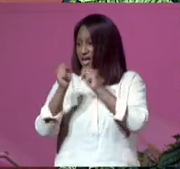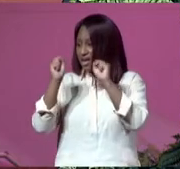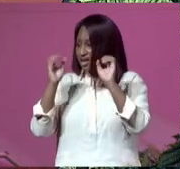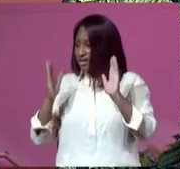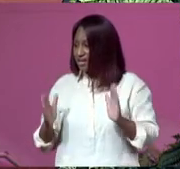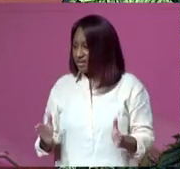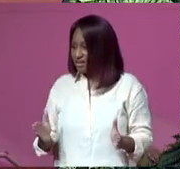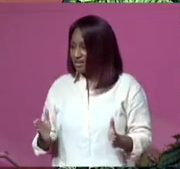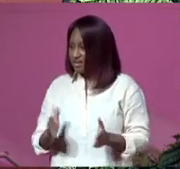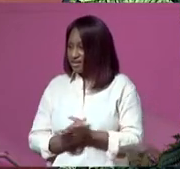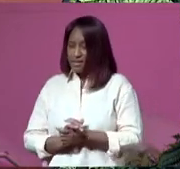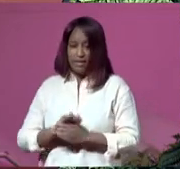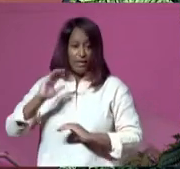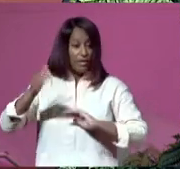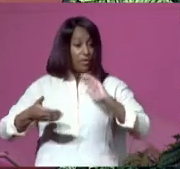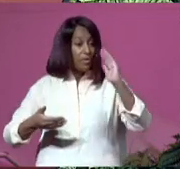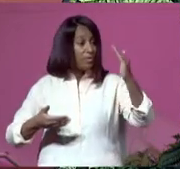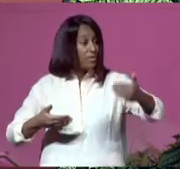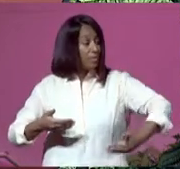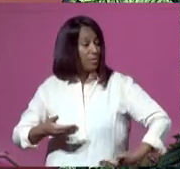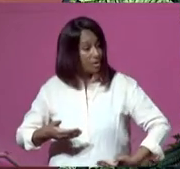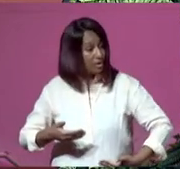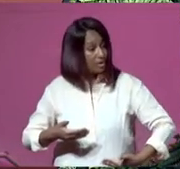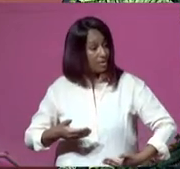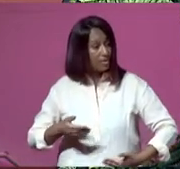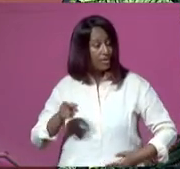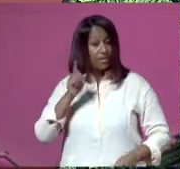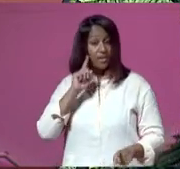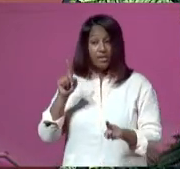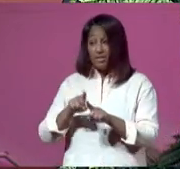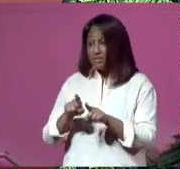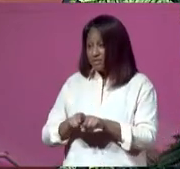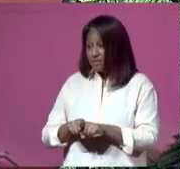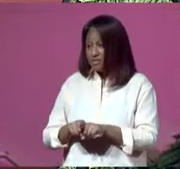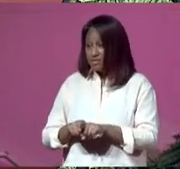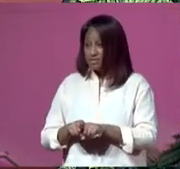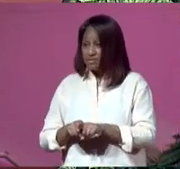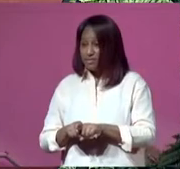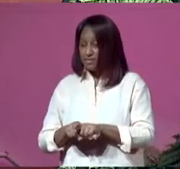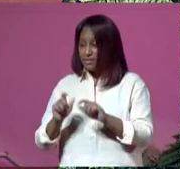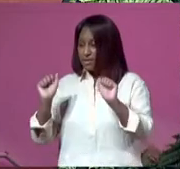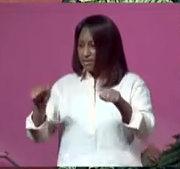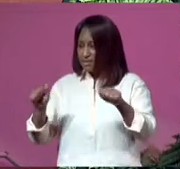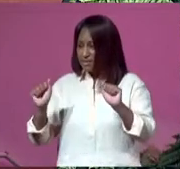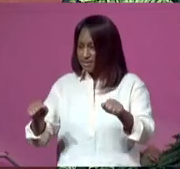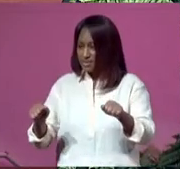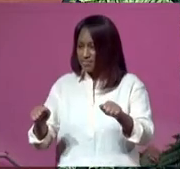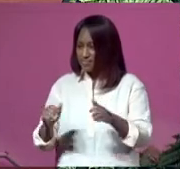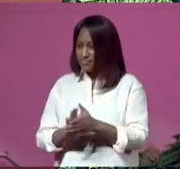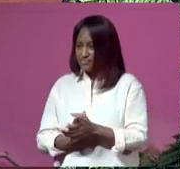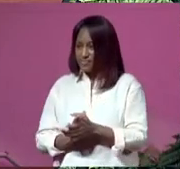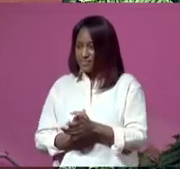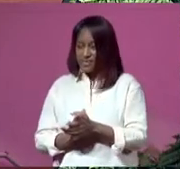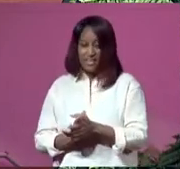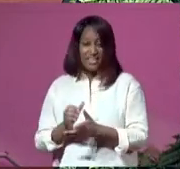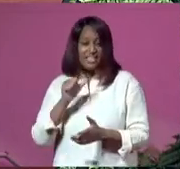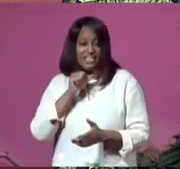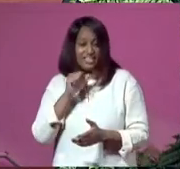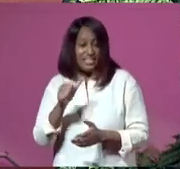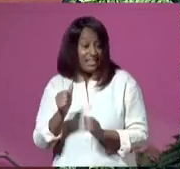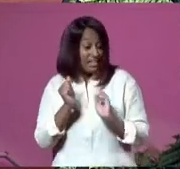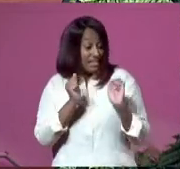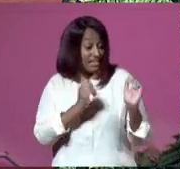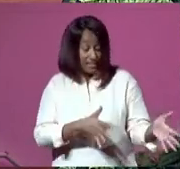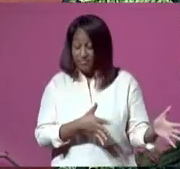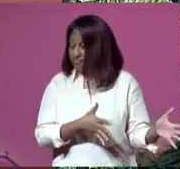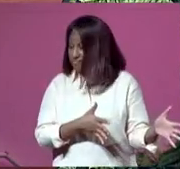a sister to her unknown possibility because of what she would not leave. This